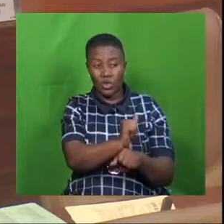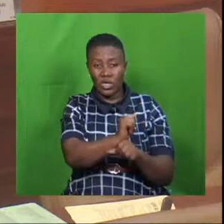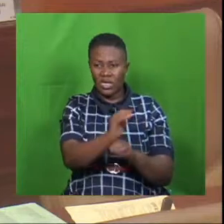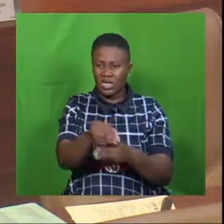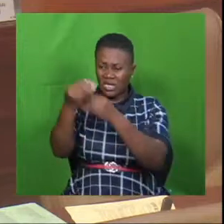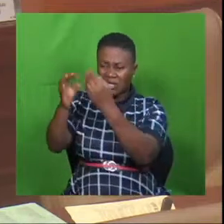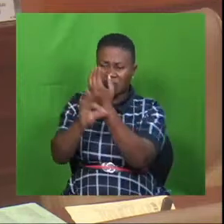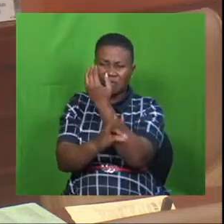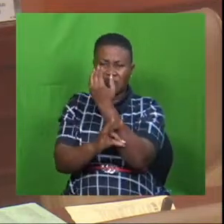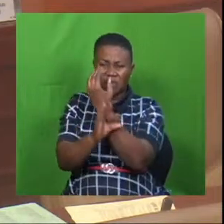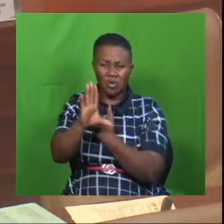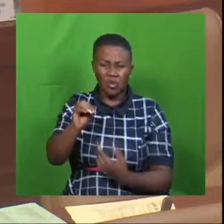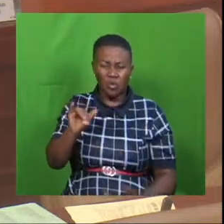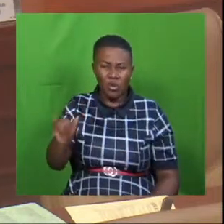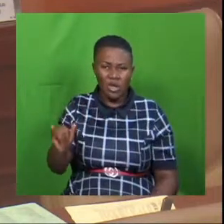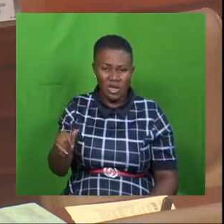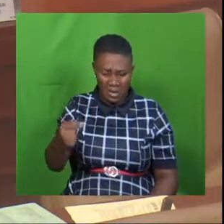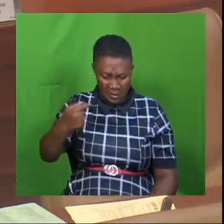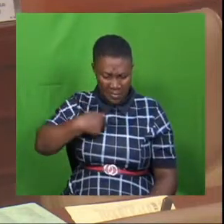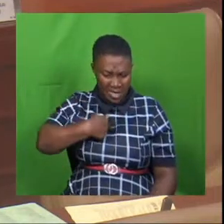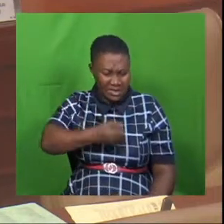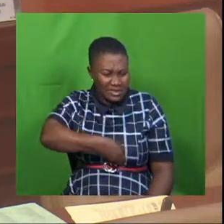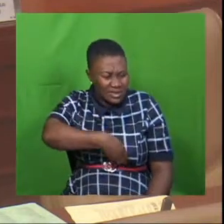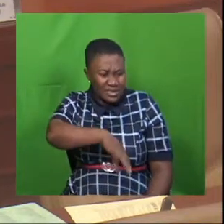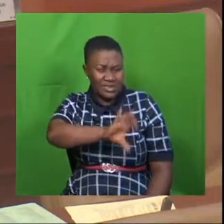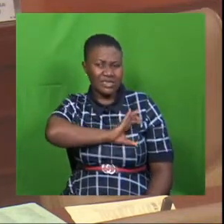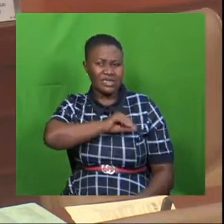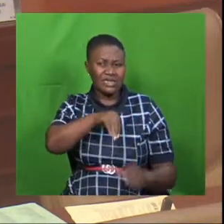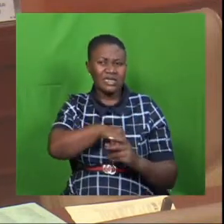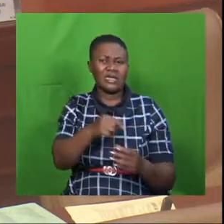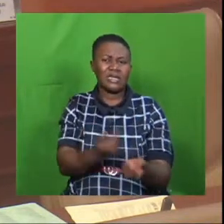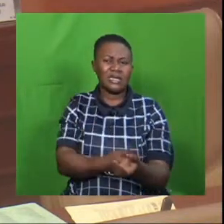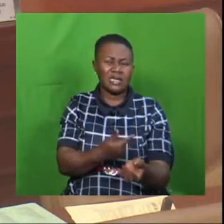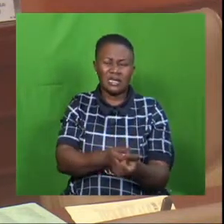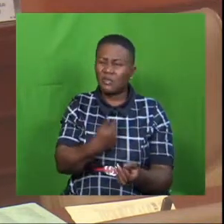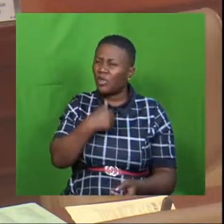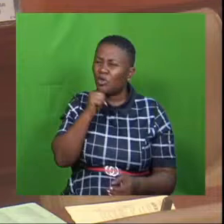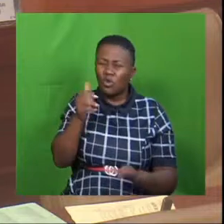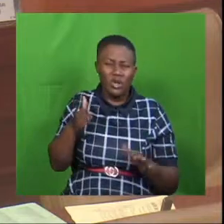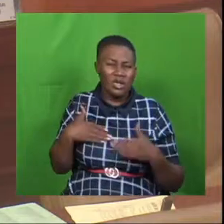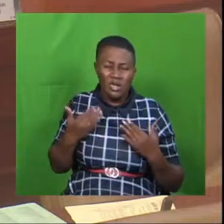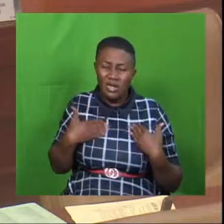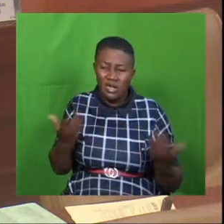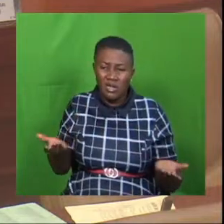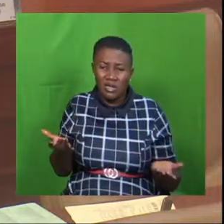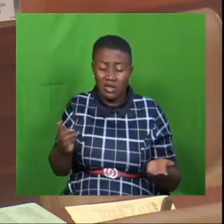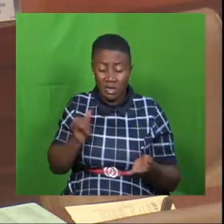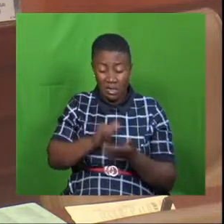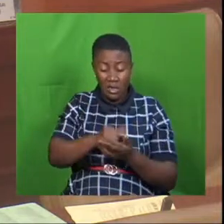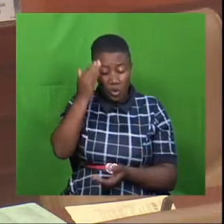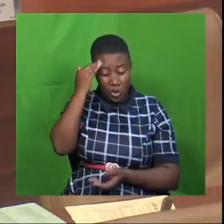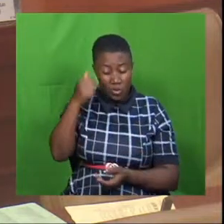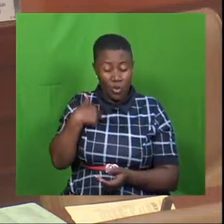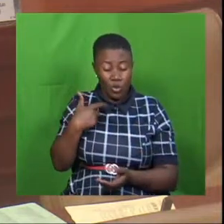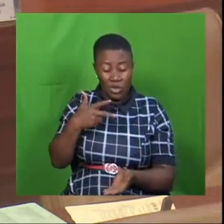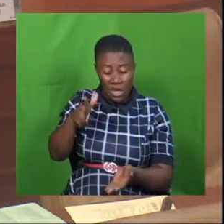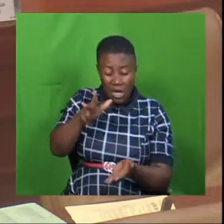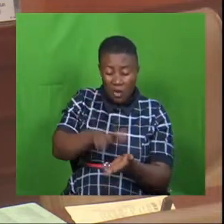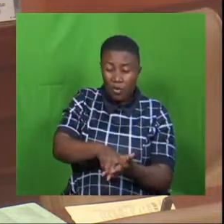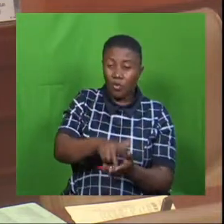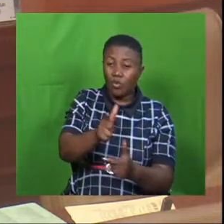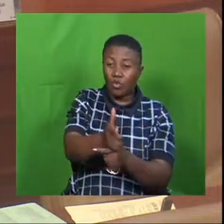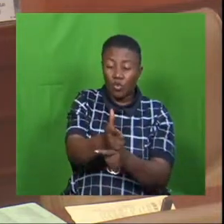a citizen of Ghana, I find this to be very unpatriotic. That is why I will support the approval of this loan,